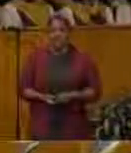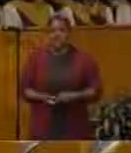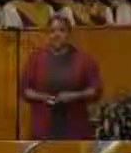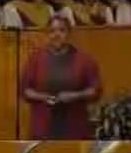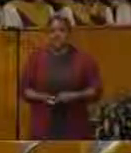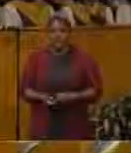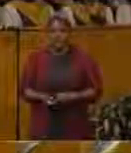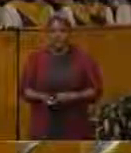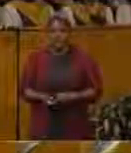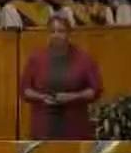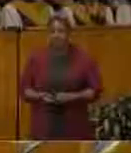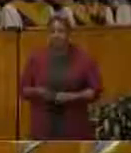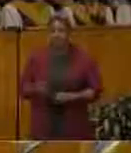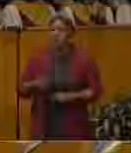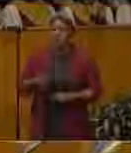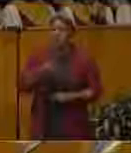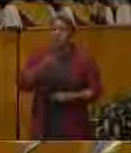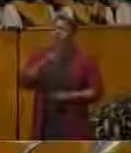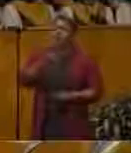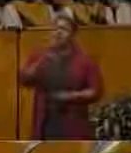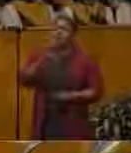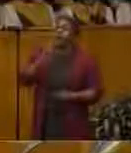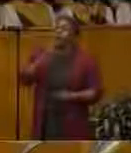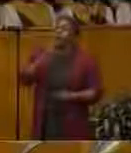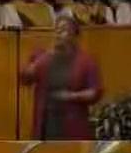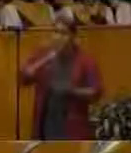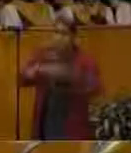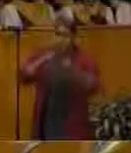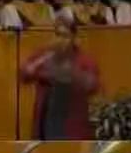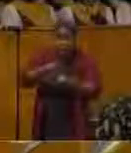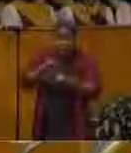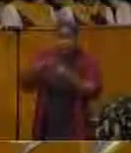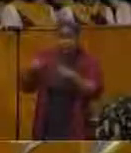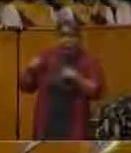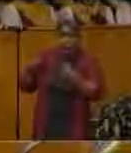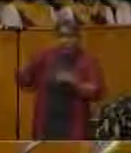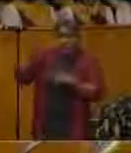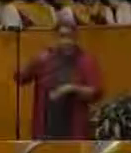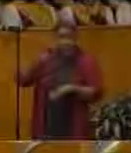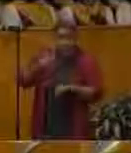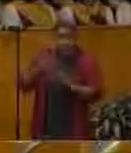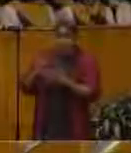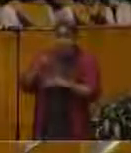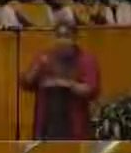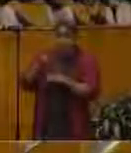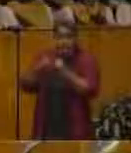There's a boldness that comes when you've been pastoring 10 years. You can just say what you want to say.